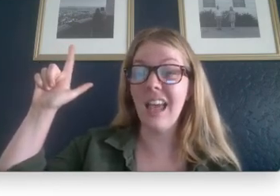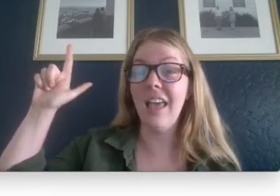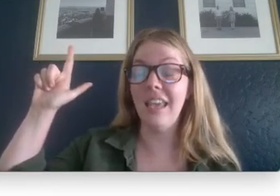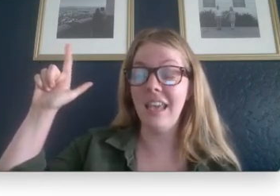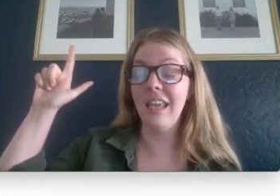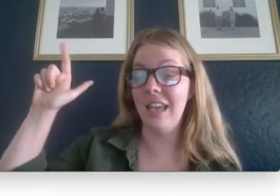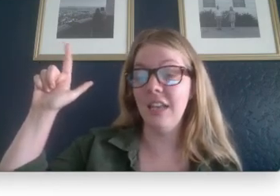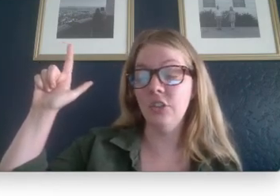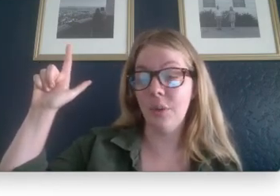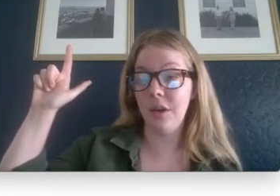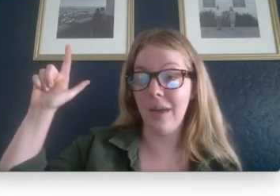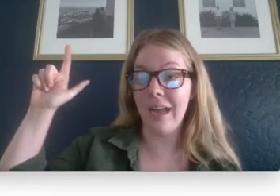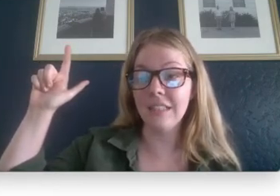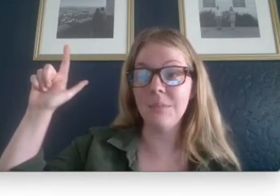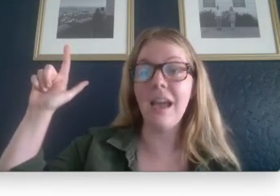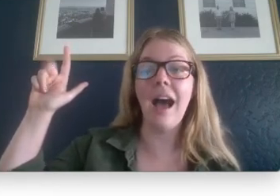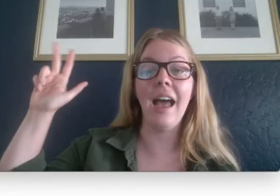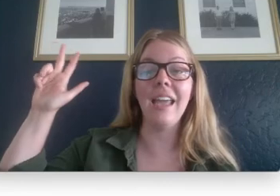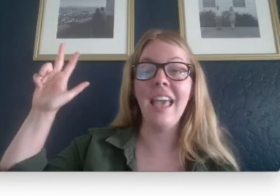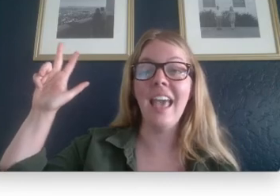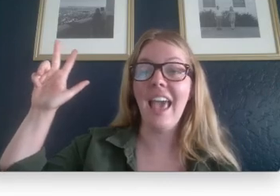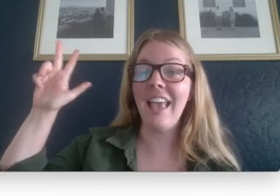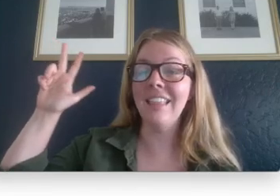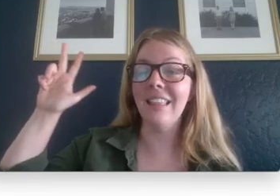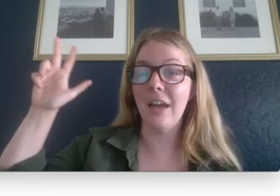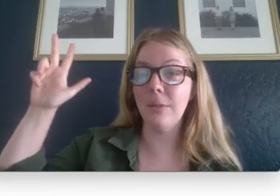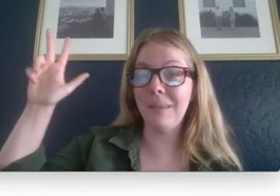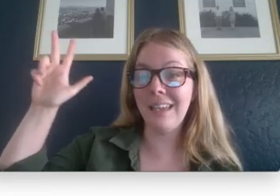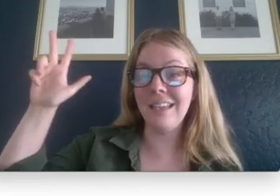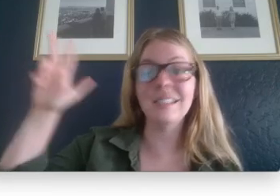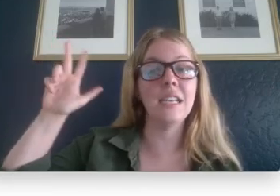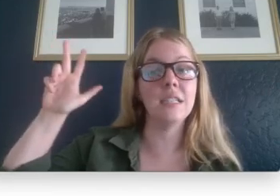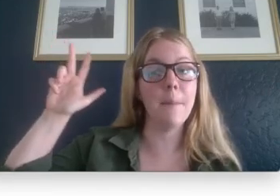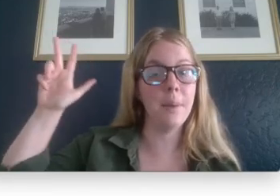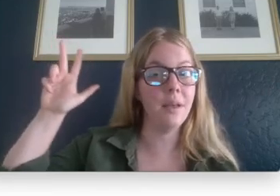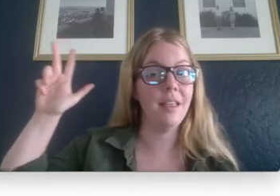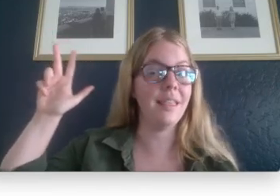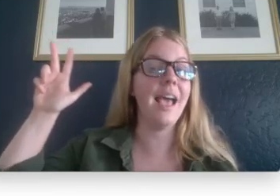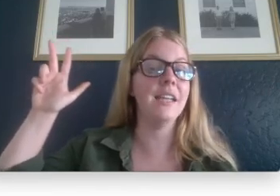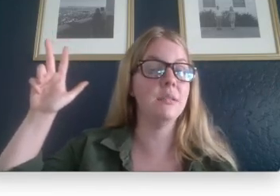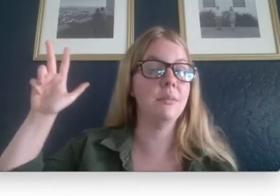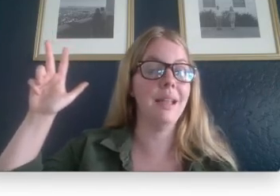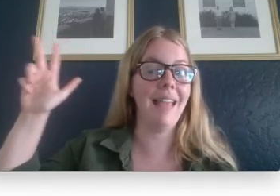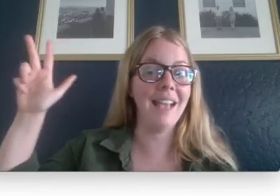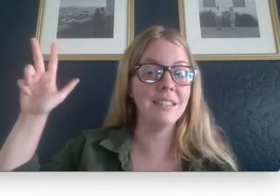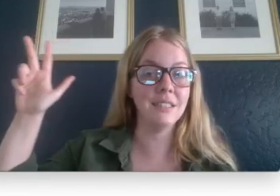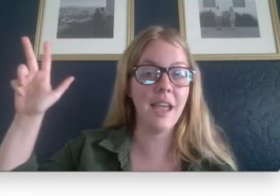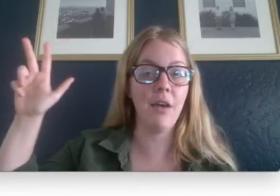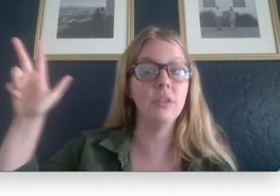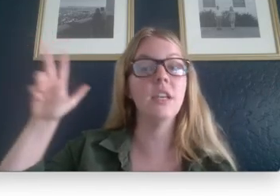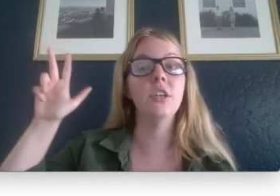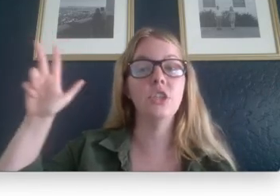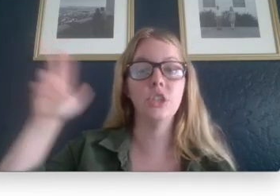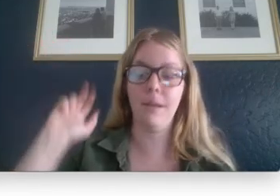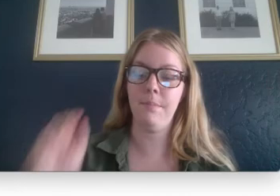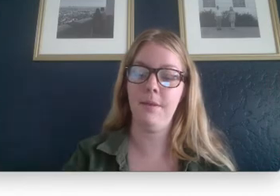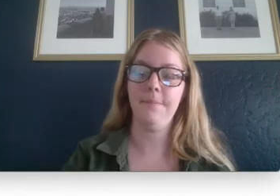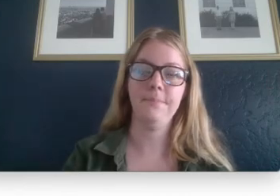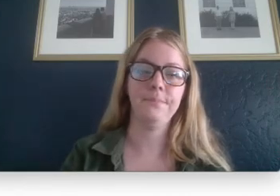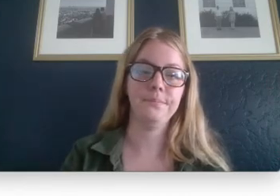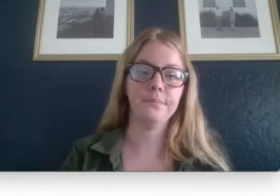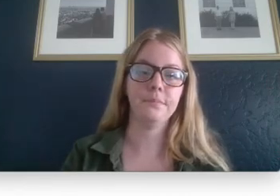said I, so I know it has to be I. And the letter P says P. That has to be my last sound,